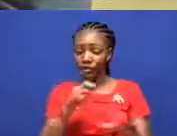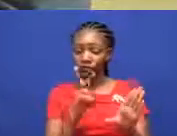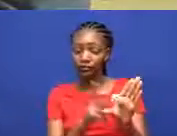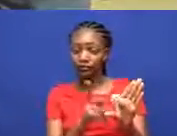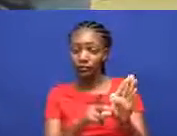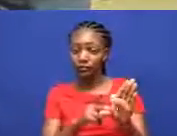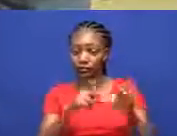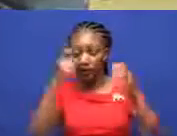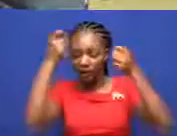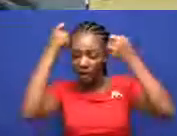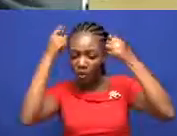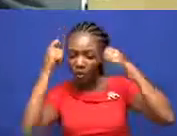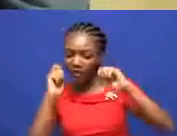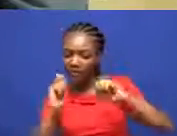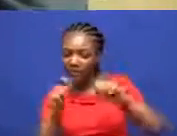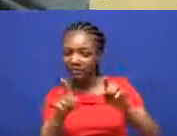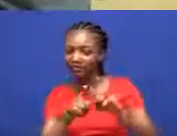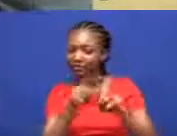kwa wedding,